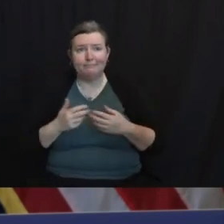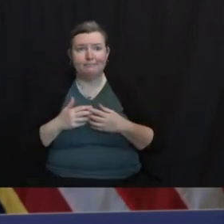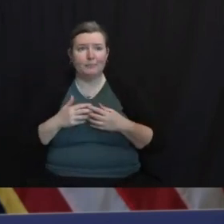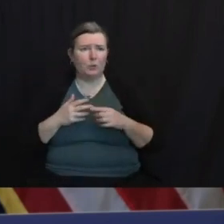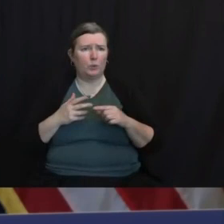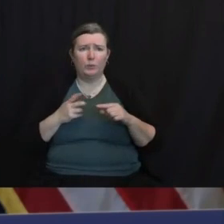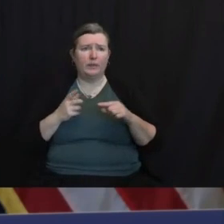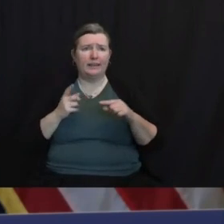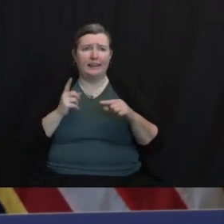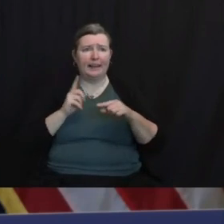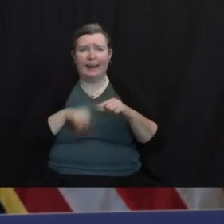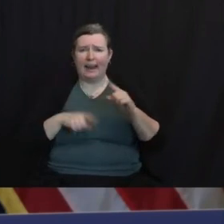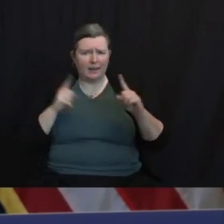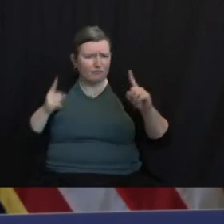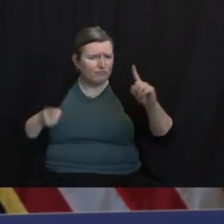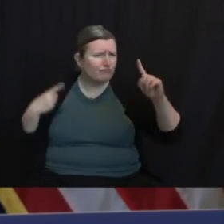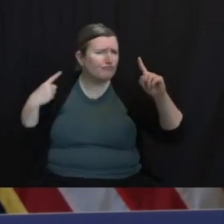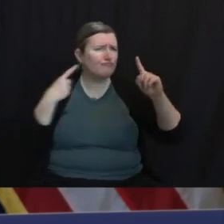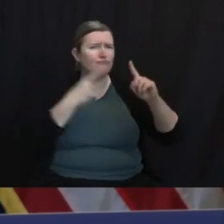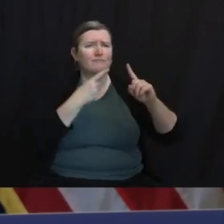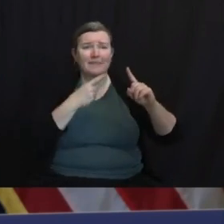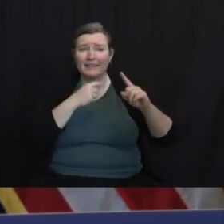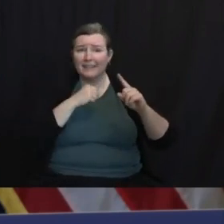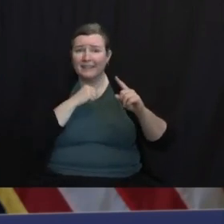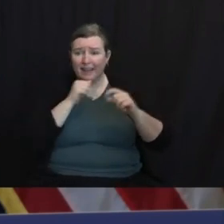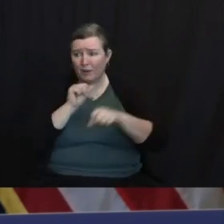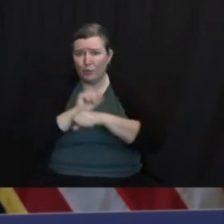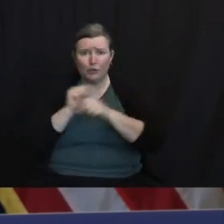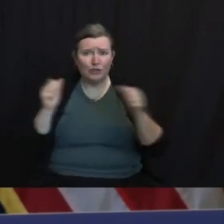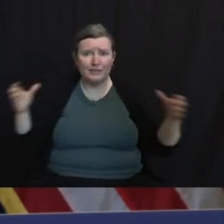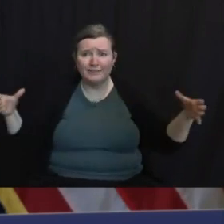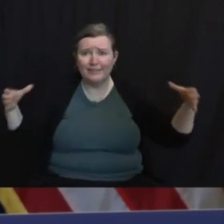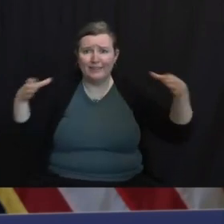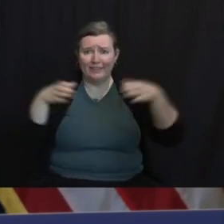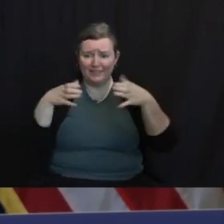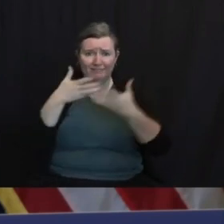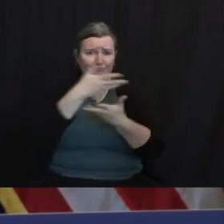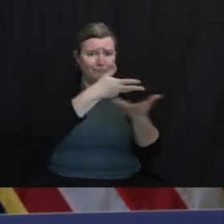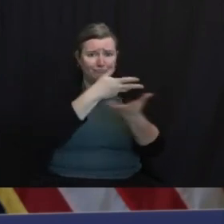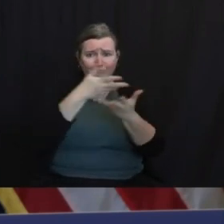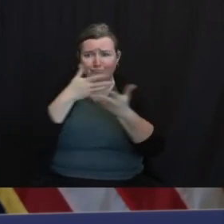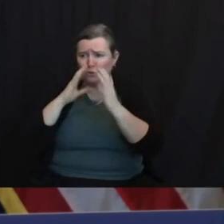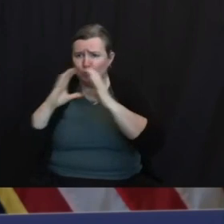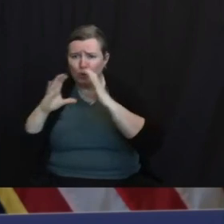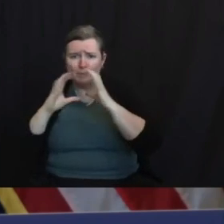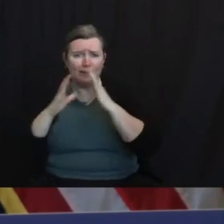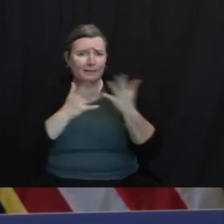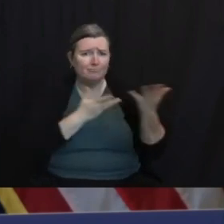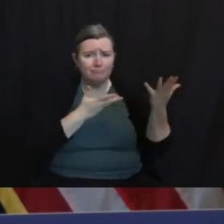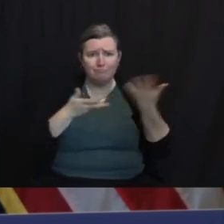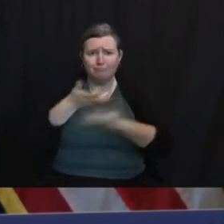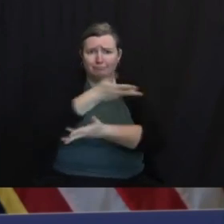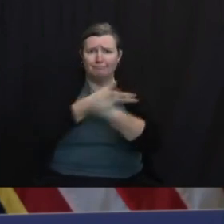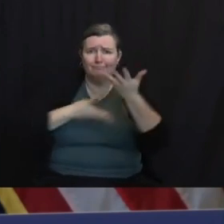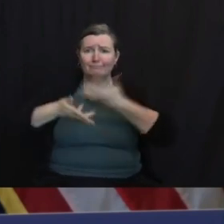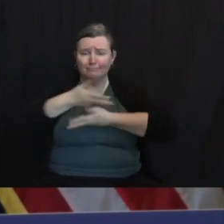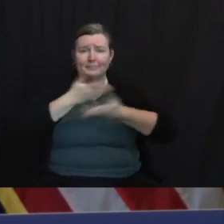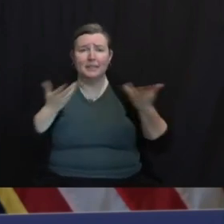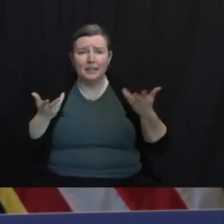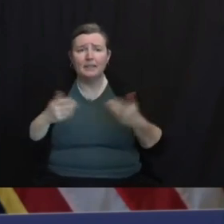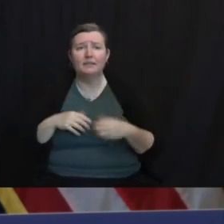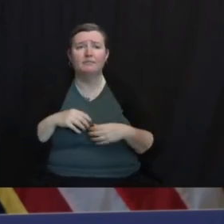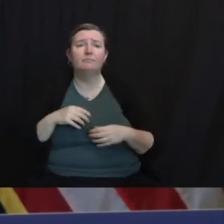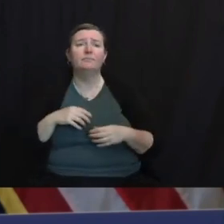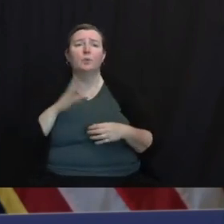to go if we are not working together through open lines of communication. To that end, we will be engaging in